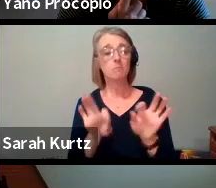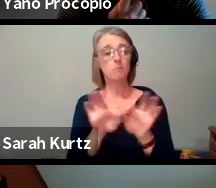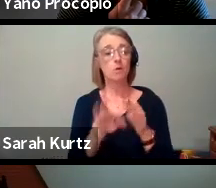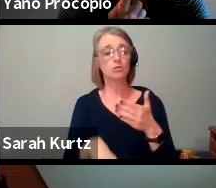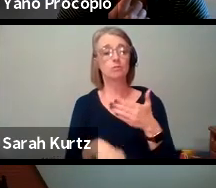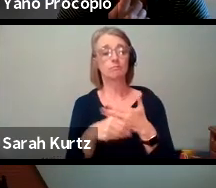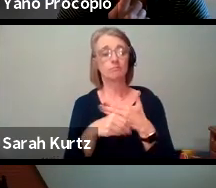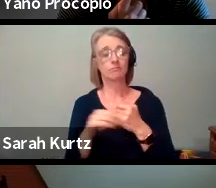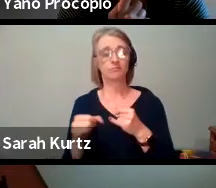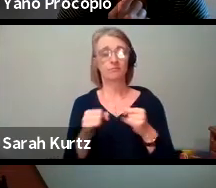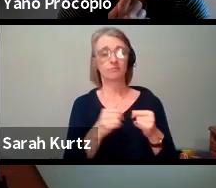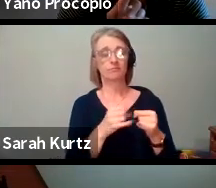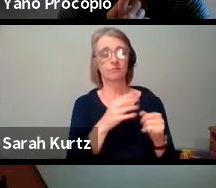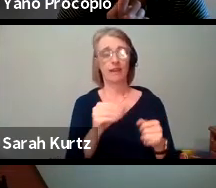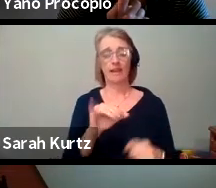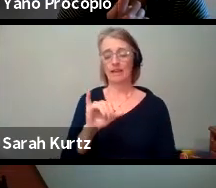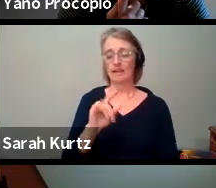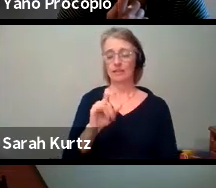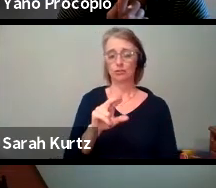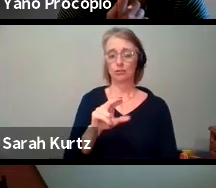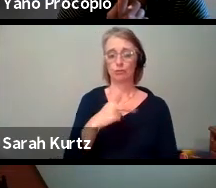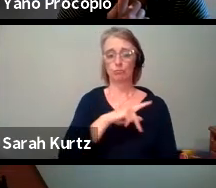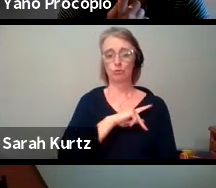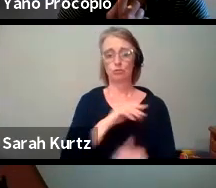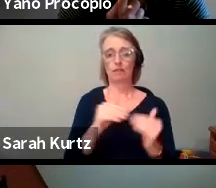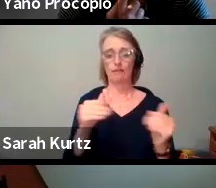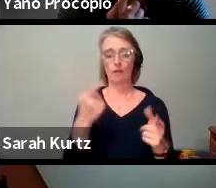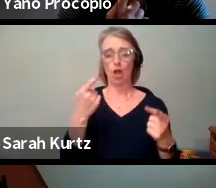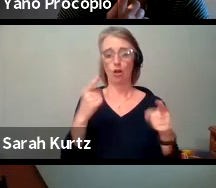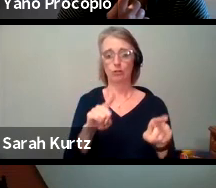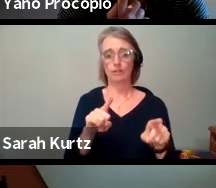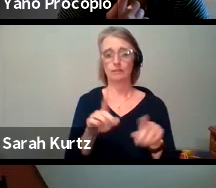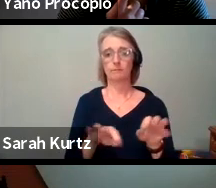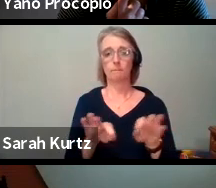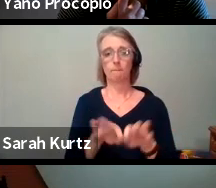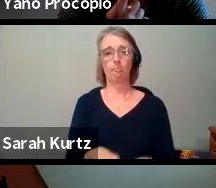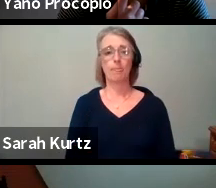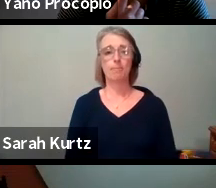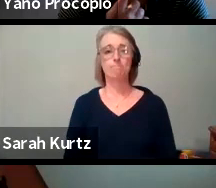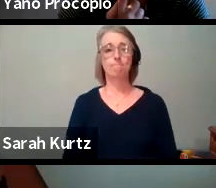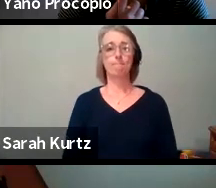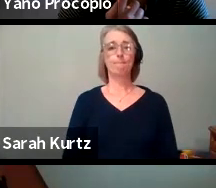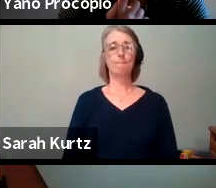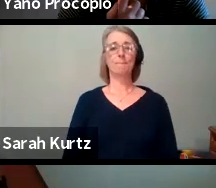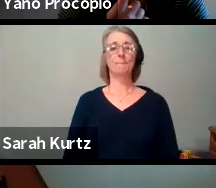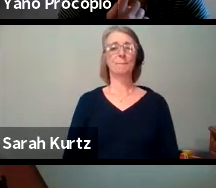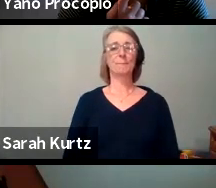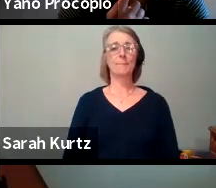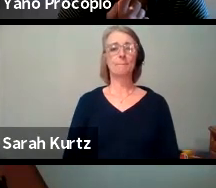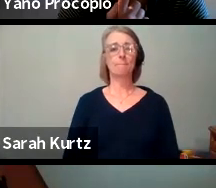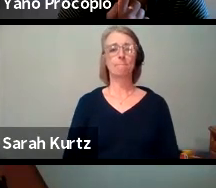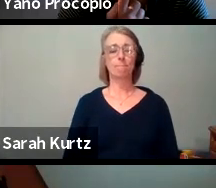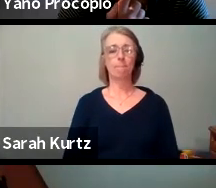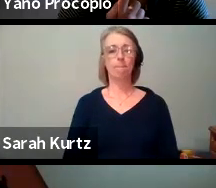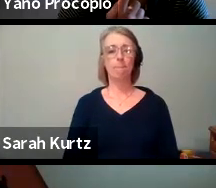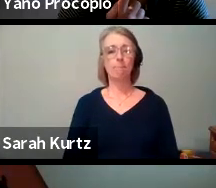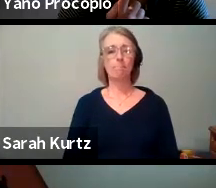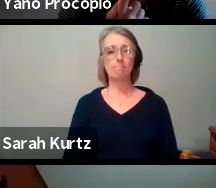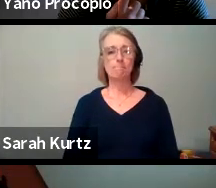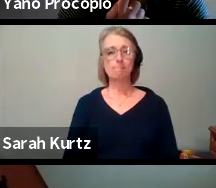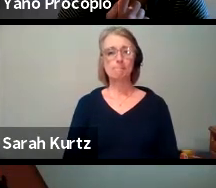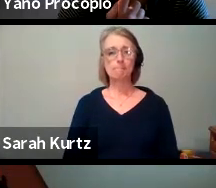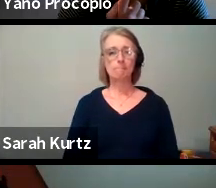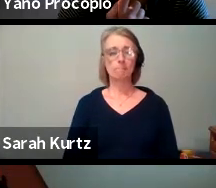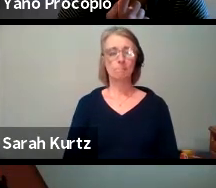the individual and interpersonal level. I agree that it's very important. Sure, yes. If you don't mind, so I'm gonna go out